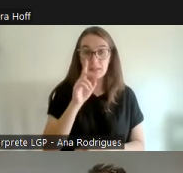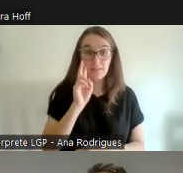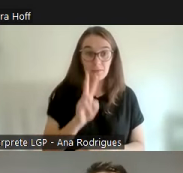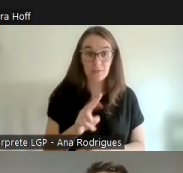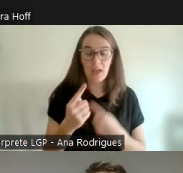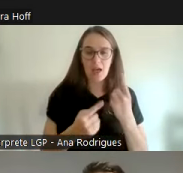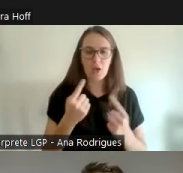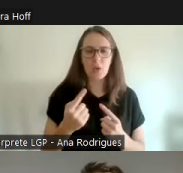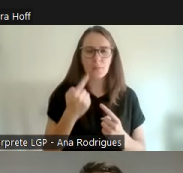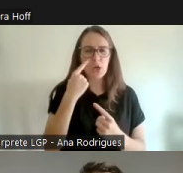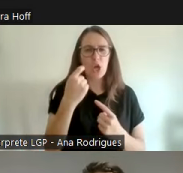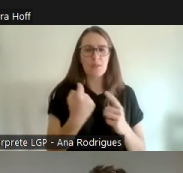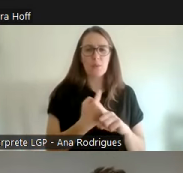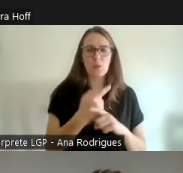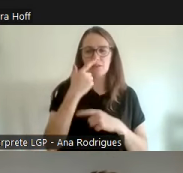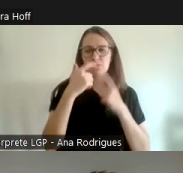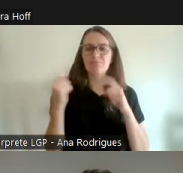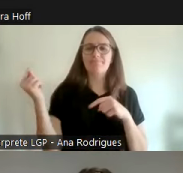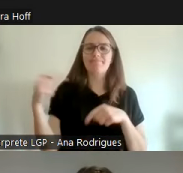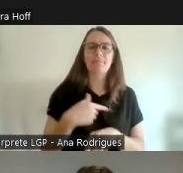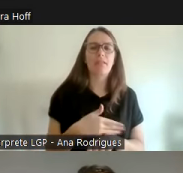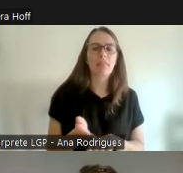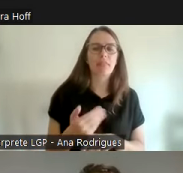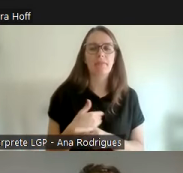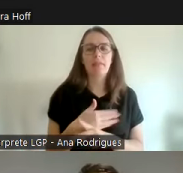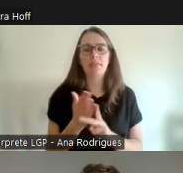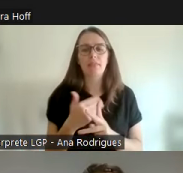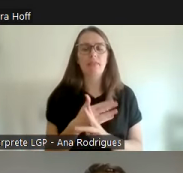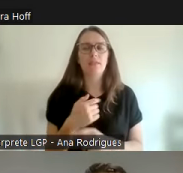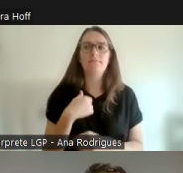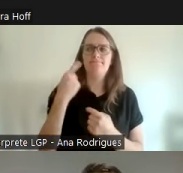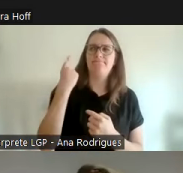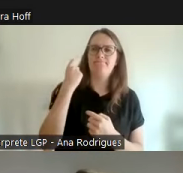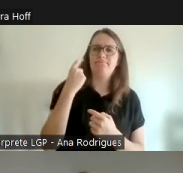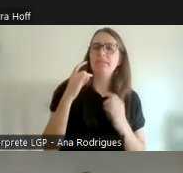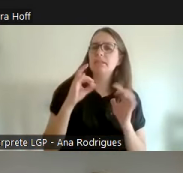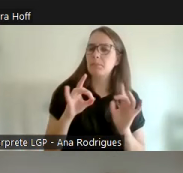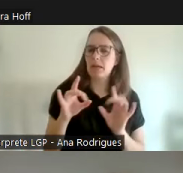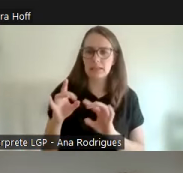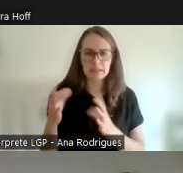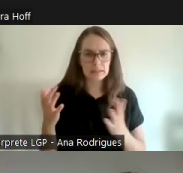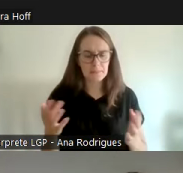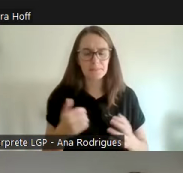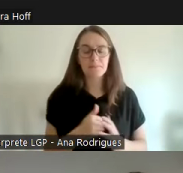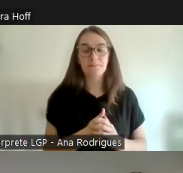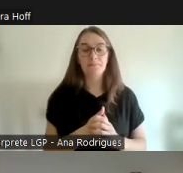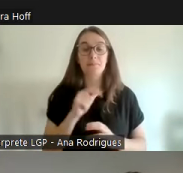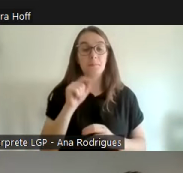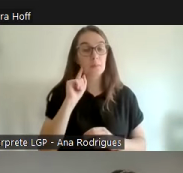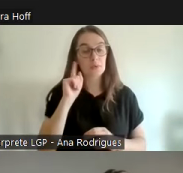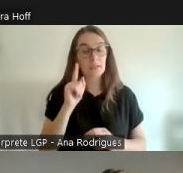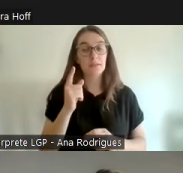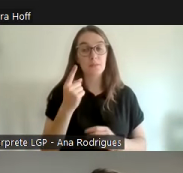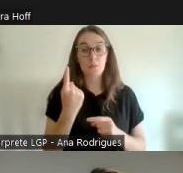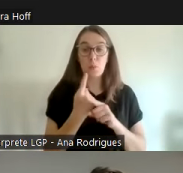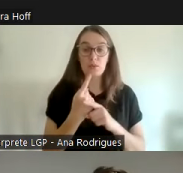when people start coming late, ask yourself, what is going on over here? And a very important